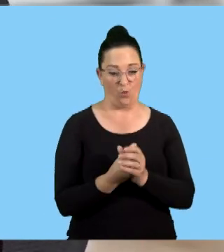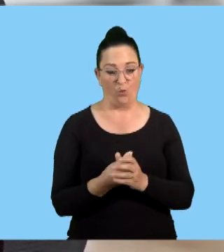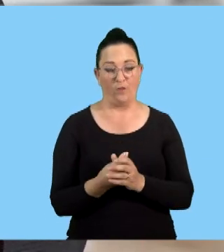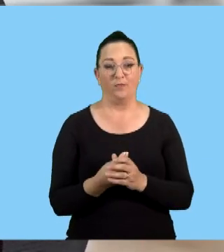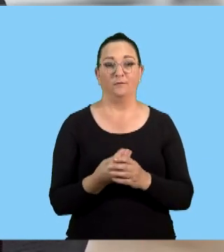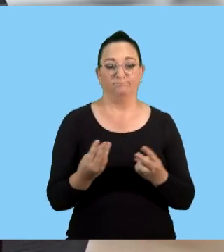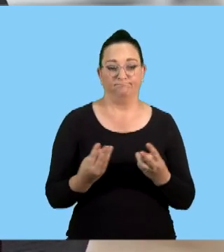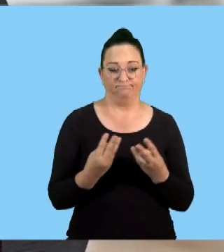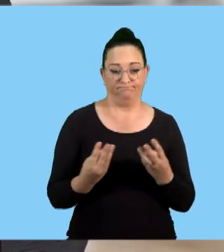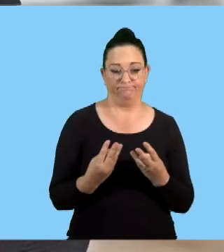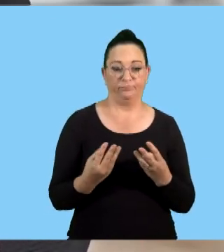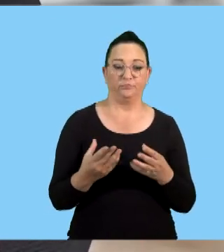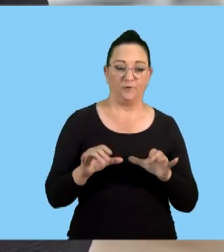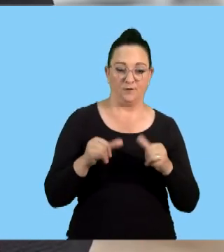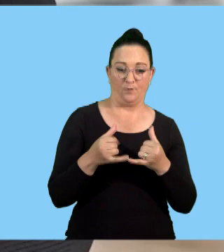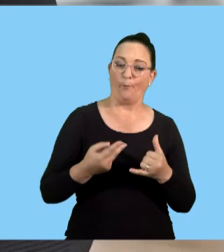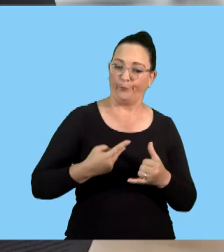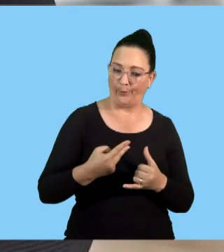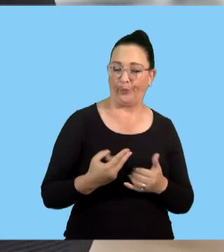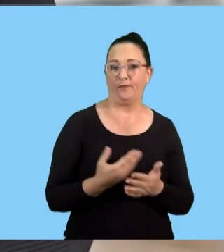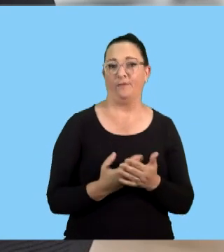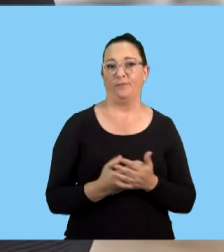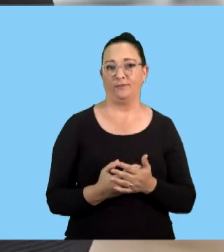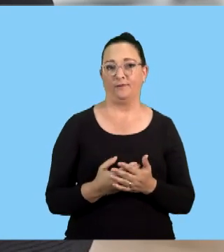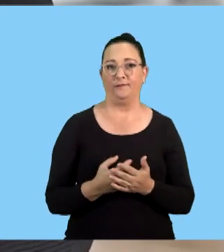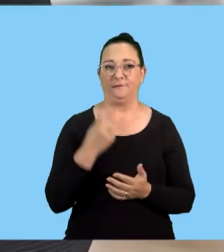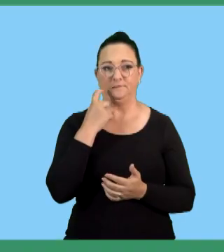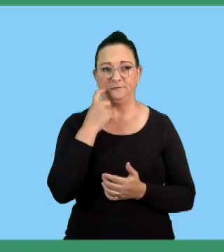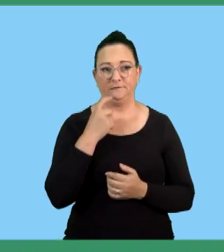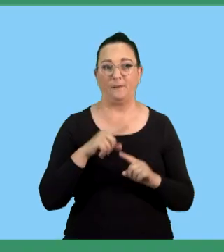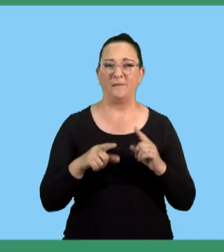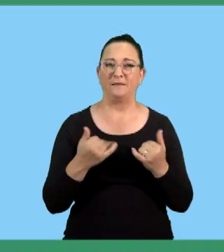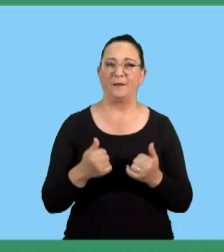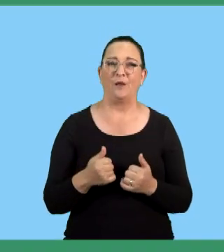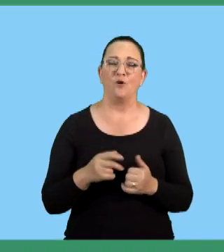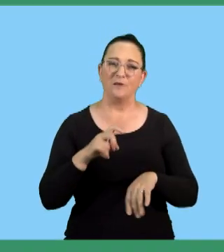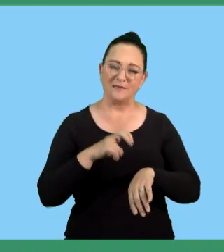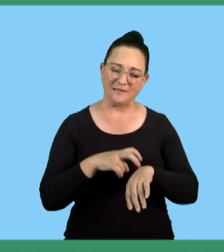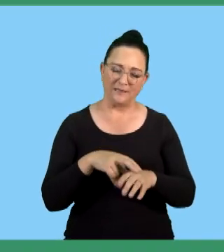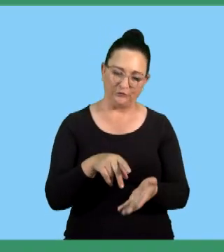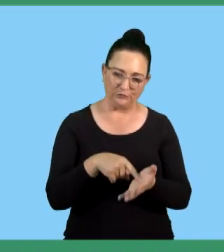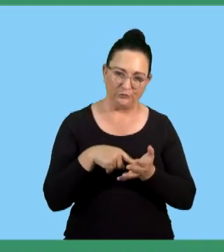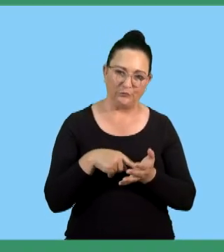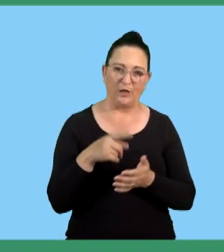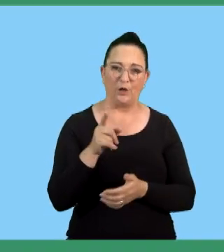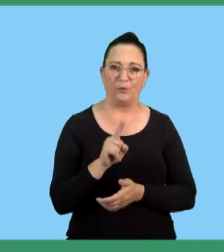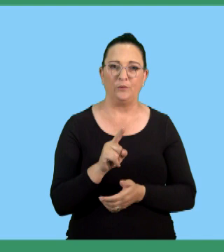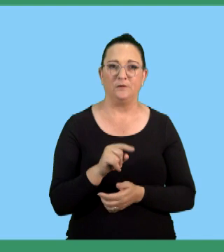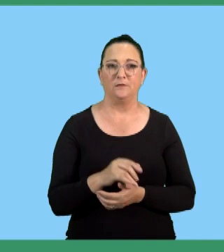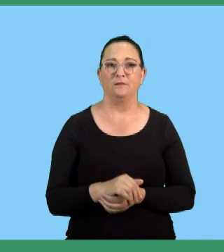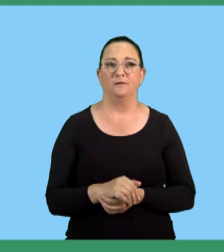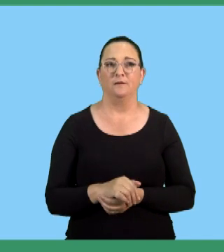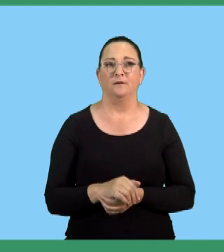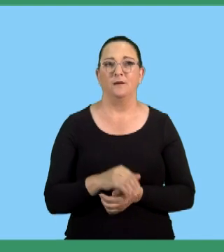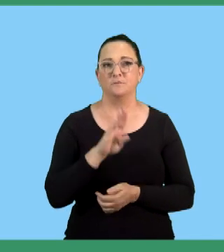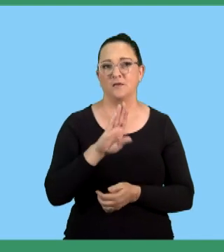the employee. So it also outlines the minimum requirements that form the basis of employment contracts, basically